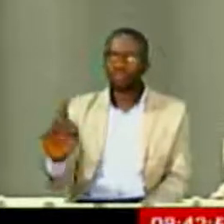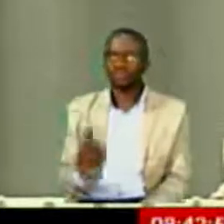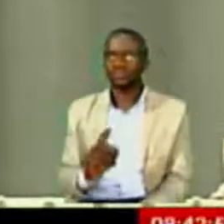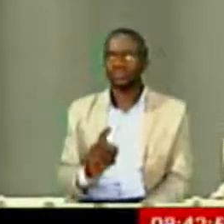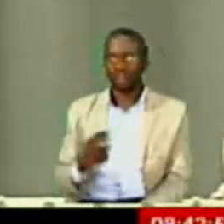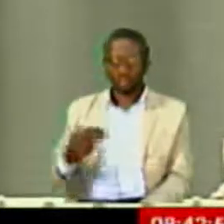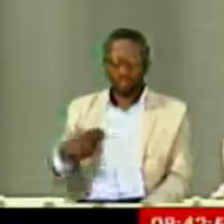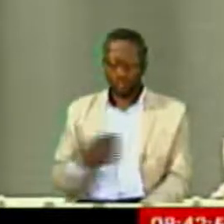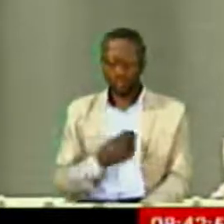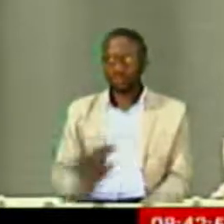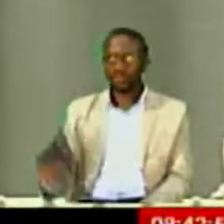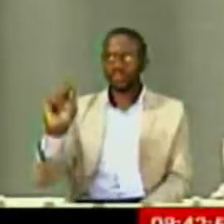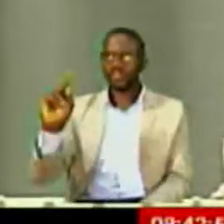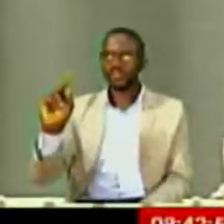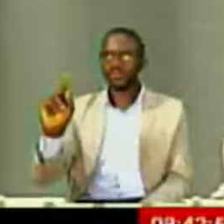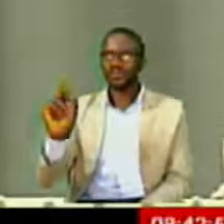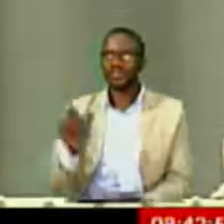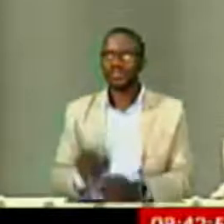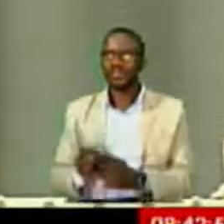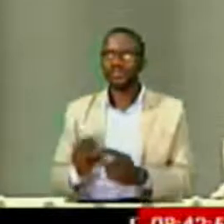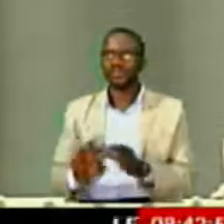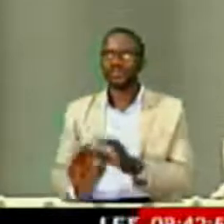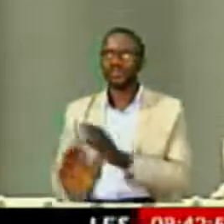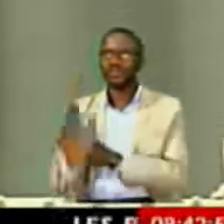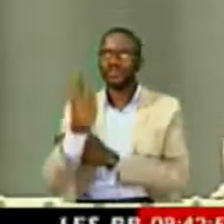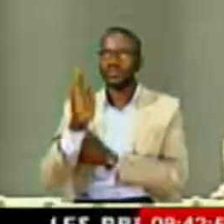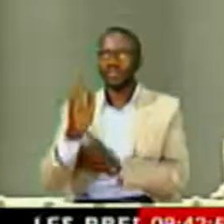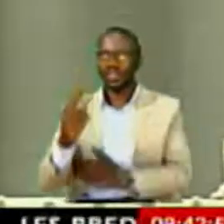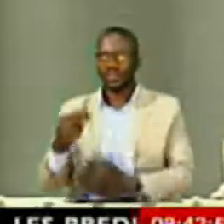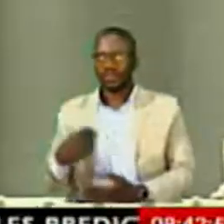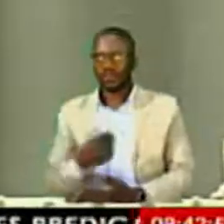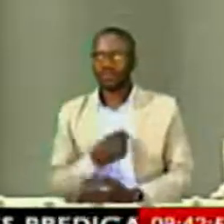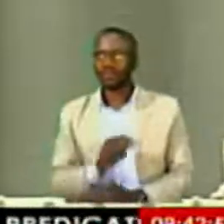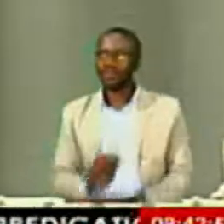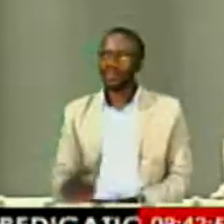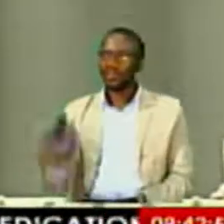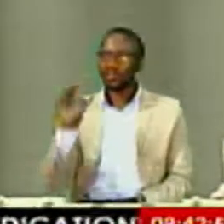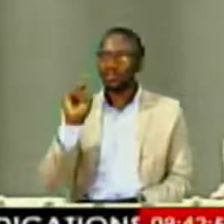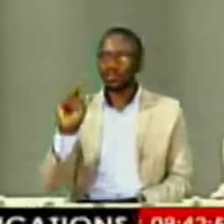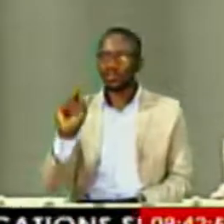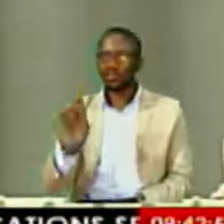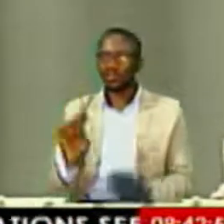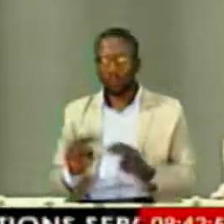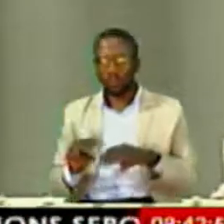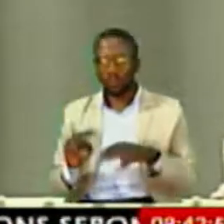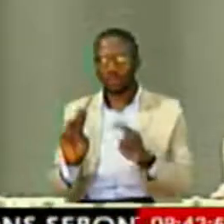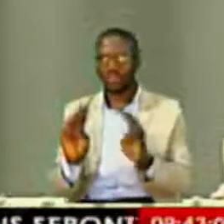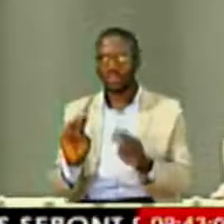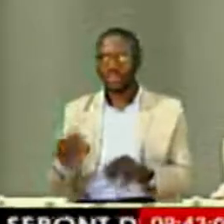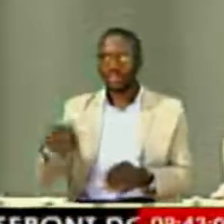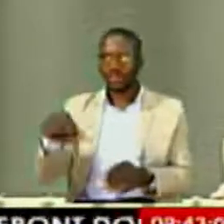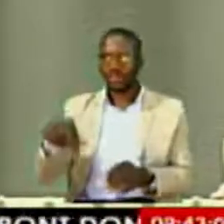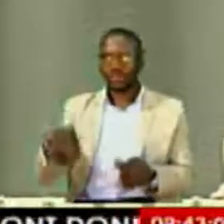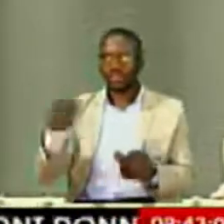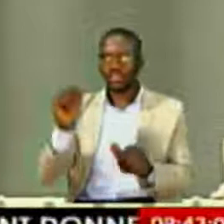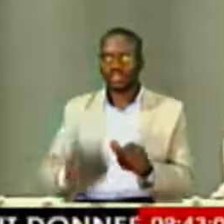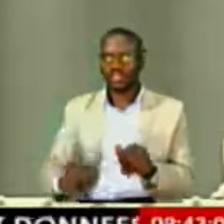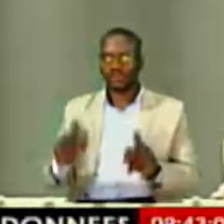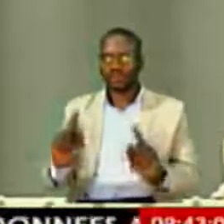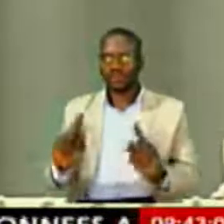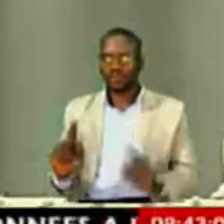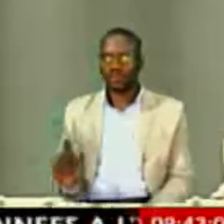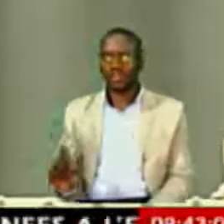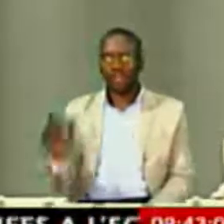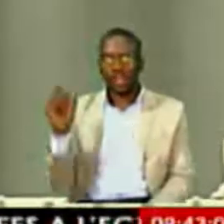de Dieu. We preach the word of God. Nous prêchons de manière. We preach in the way that. Que chacun puisse connaître ce que Dieu